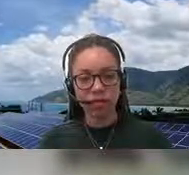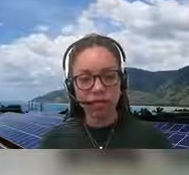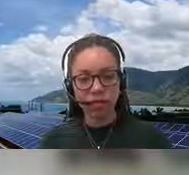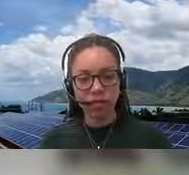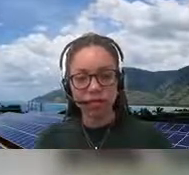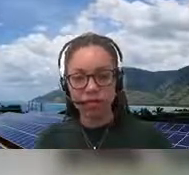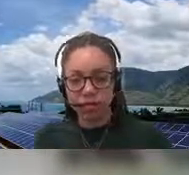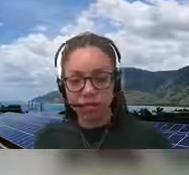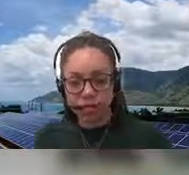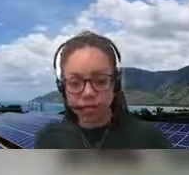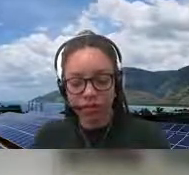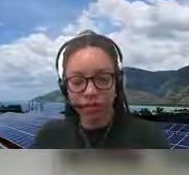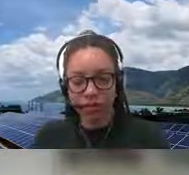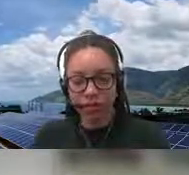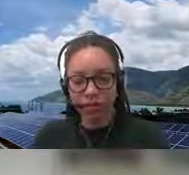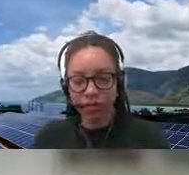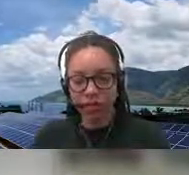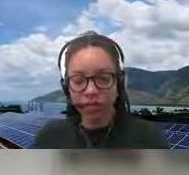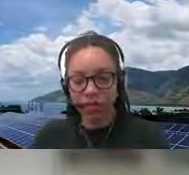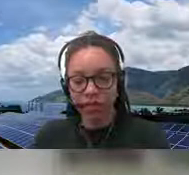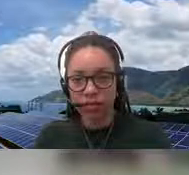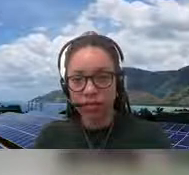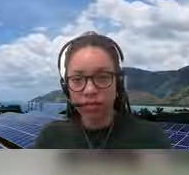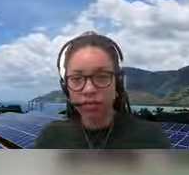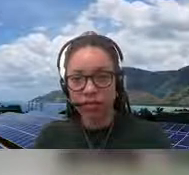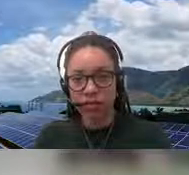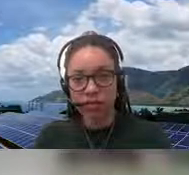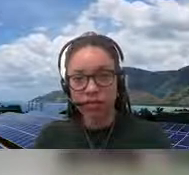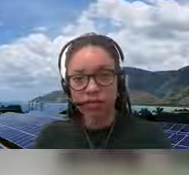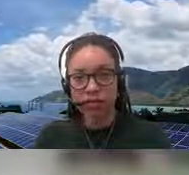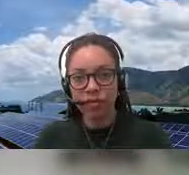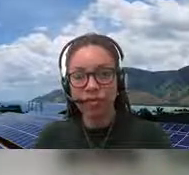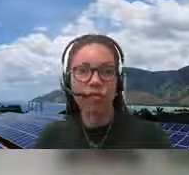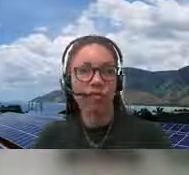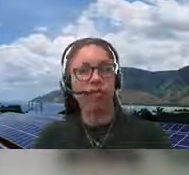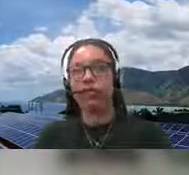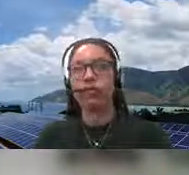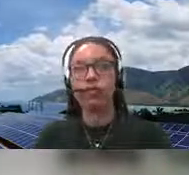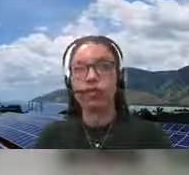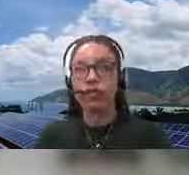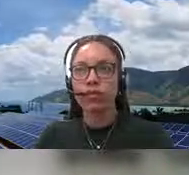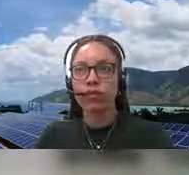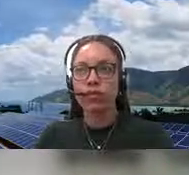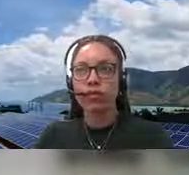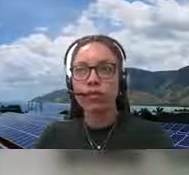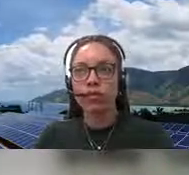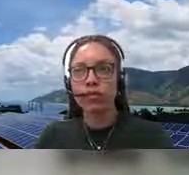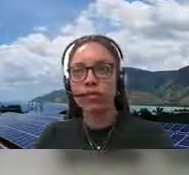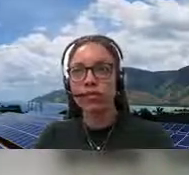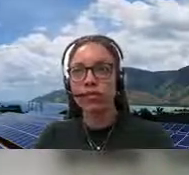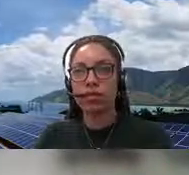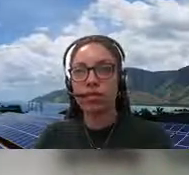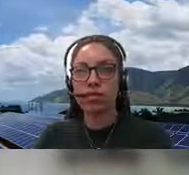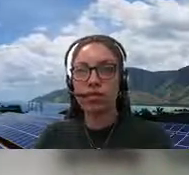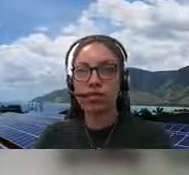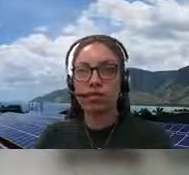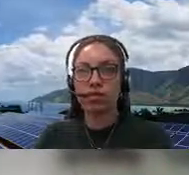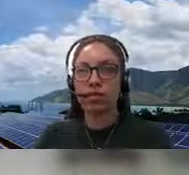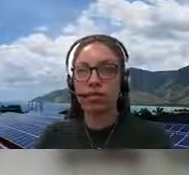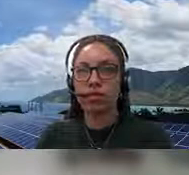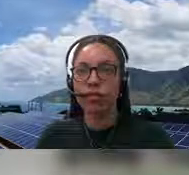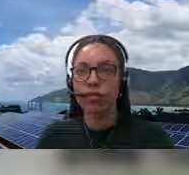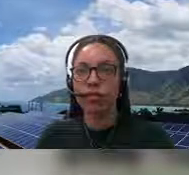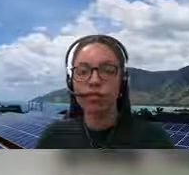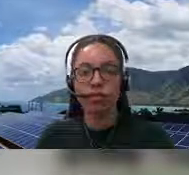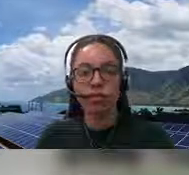had a 29 kilowatt solar array on the dairy, and the system was completely manual. So